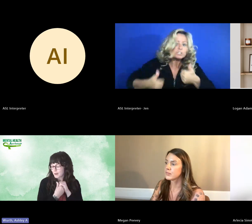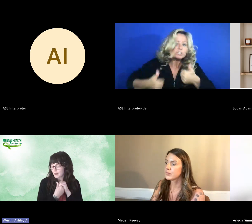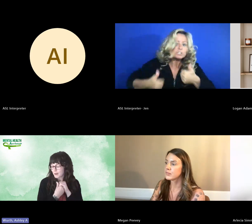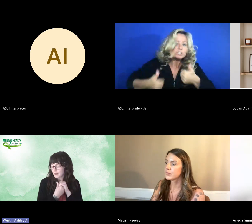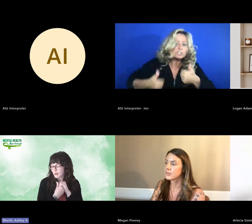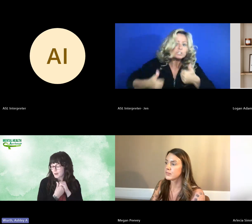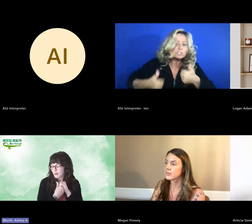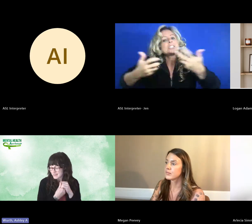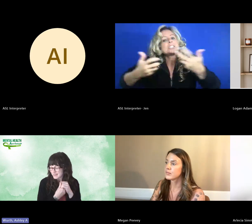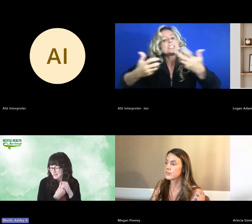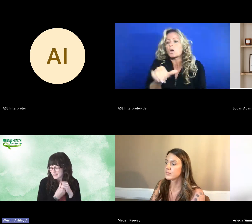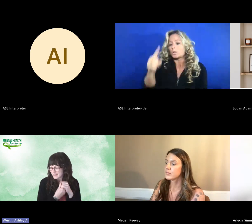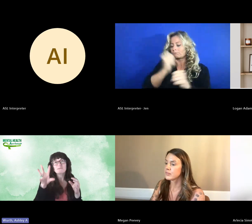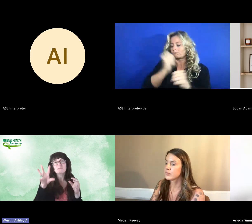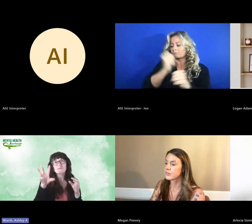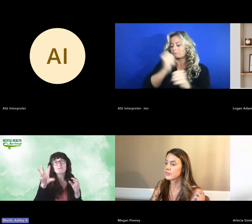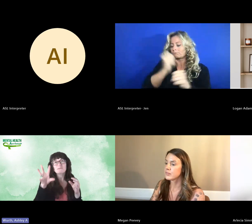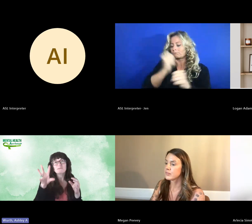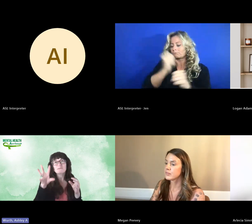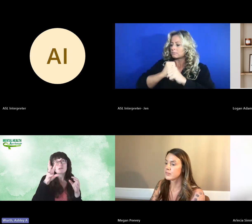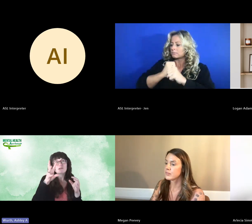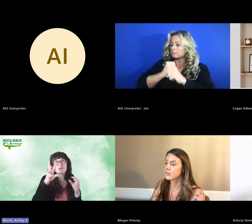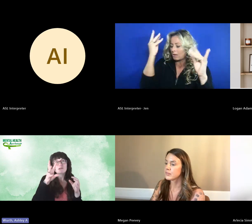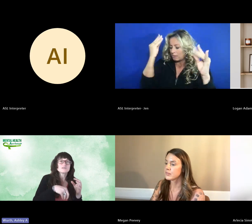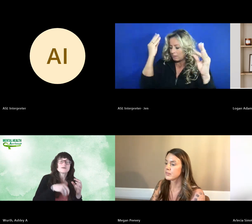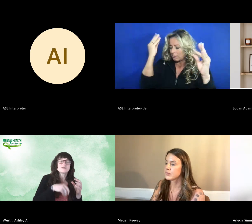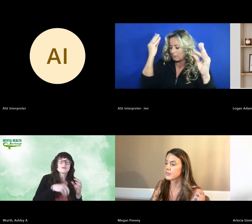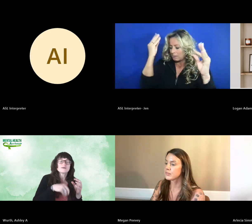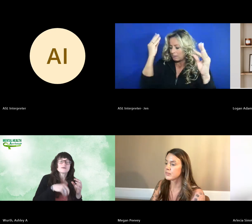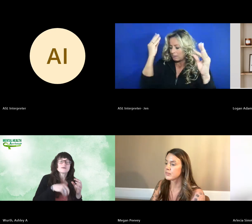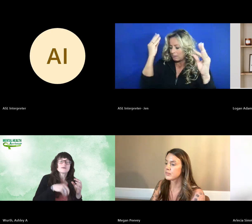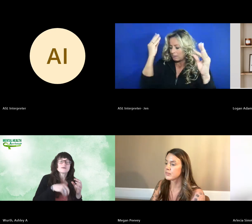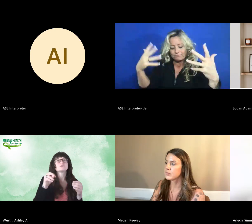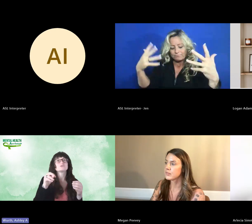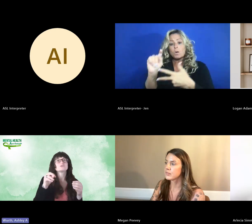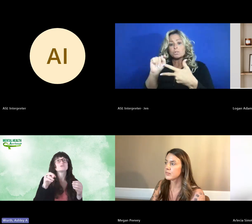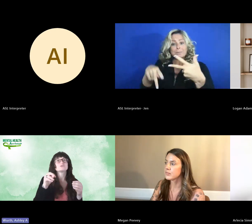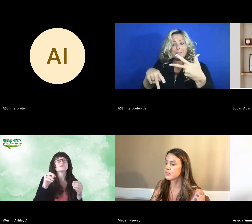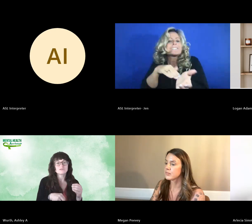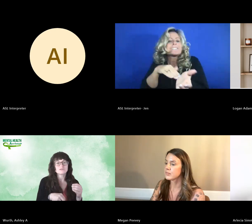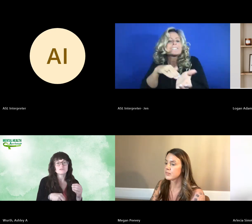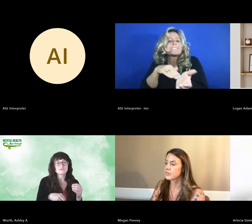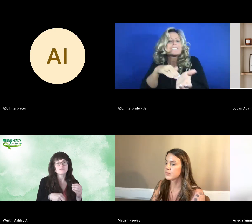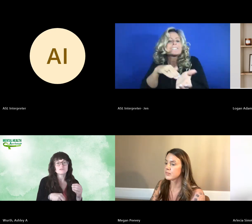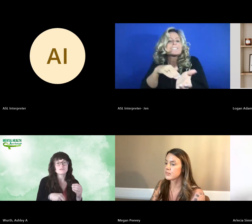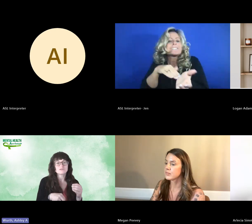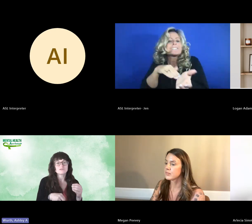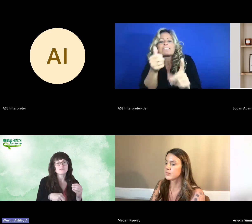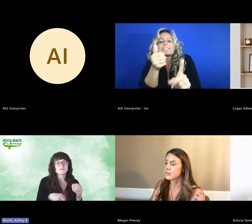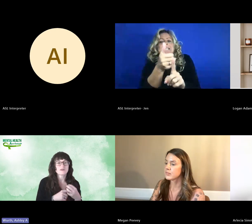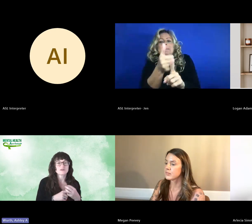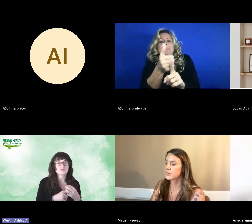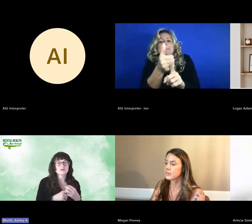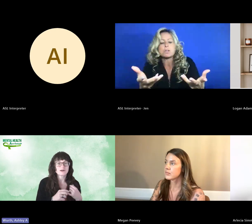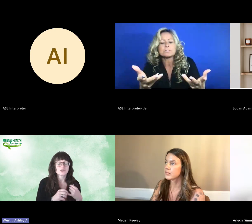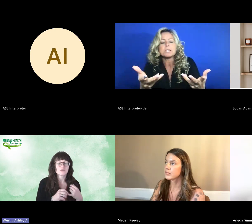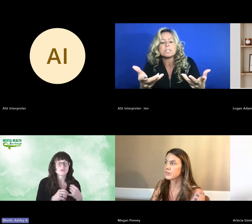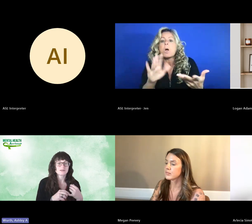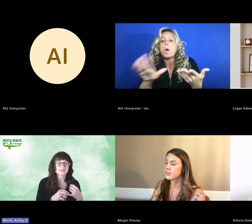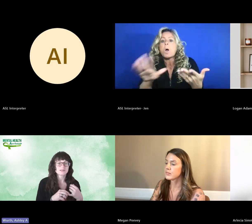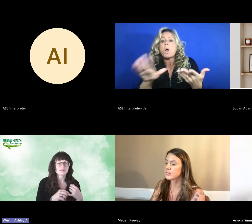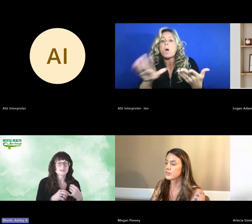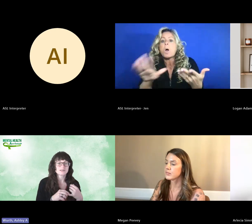challenges. I also think about like the OTPs or doctors' offices themselves, removing